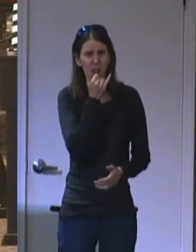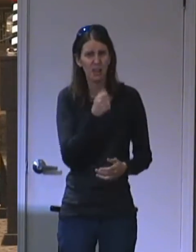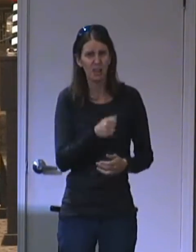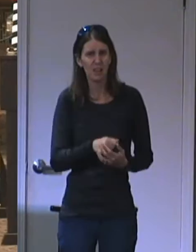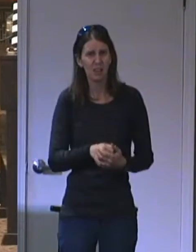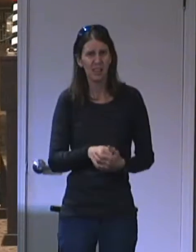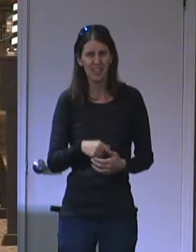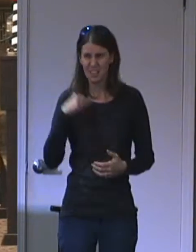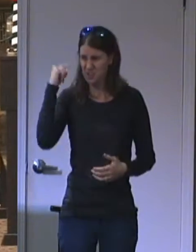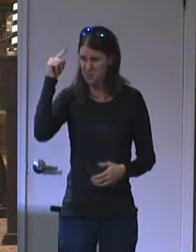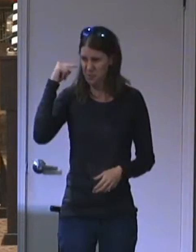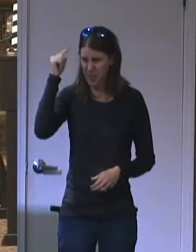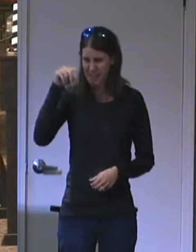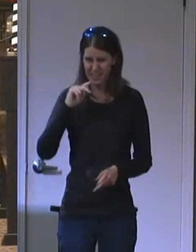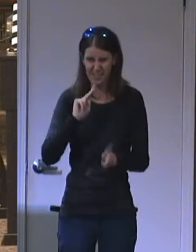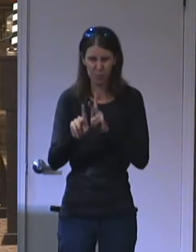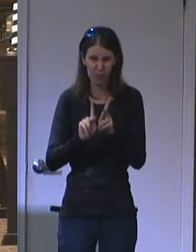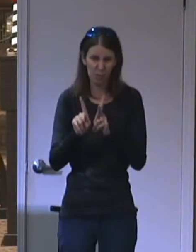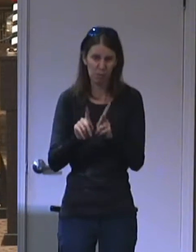It's crazy.